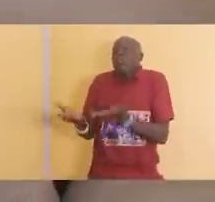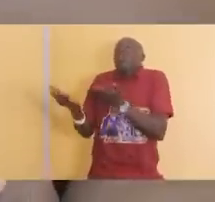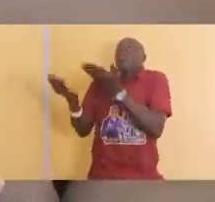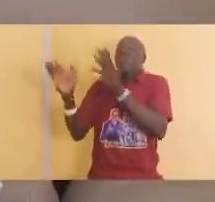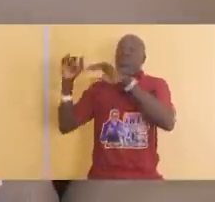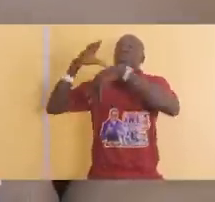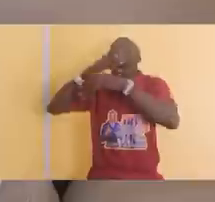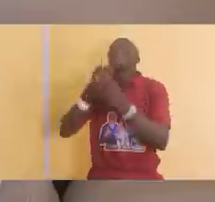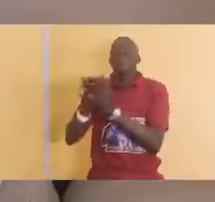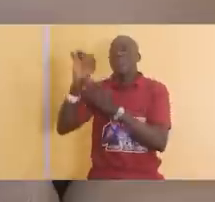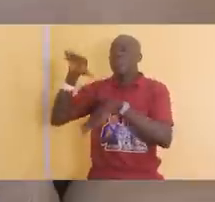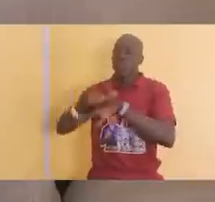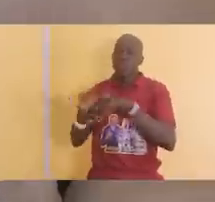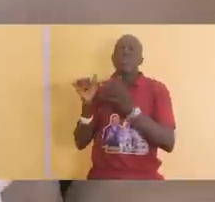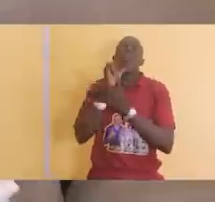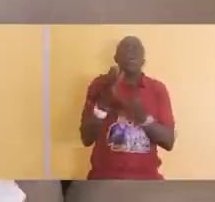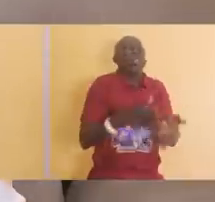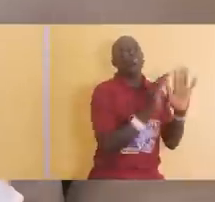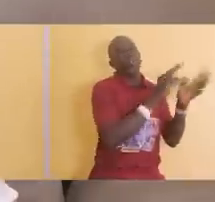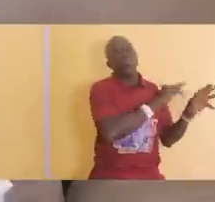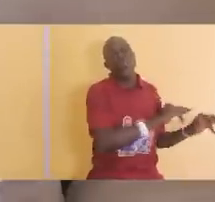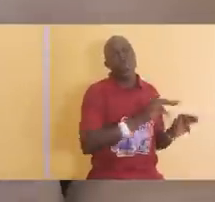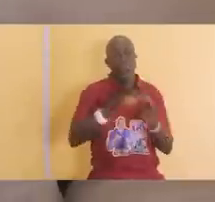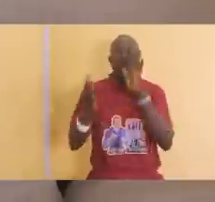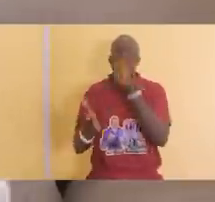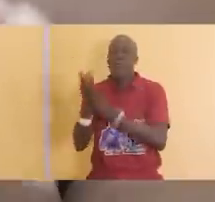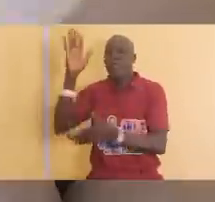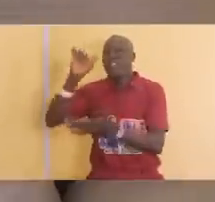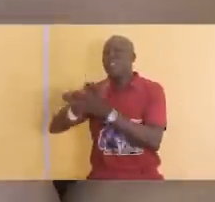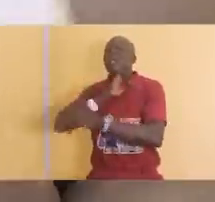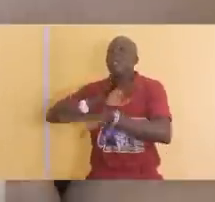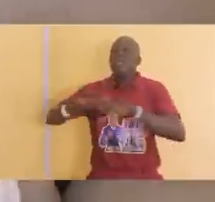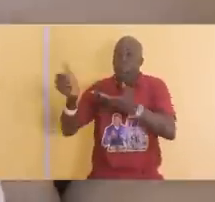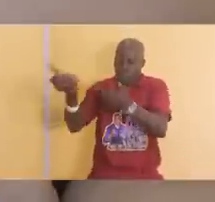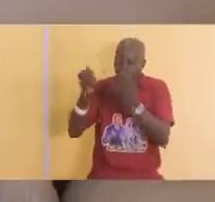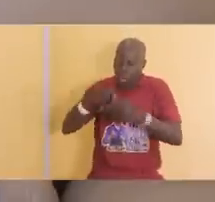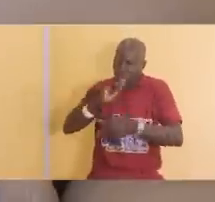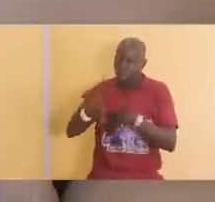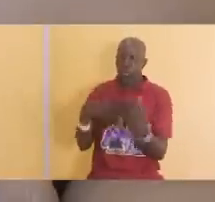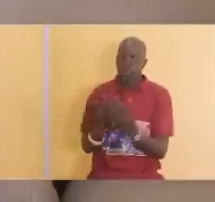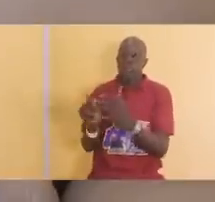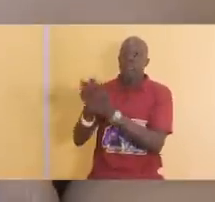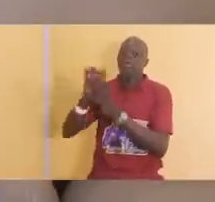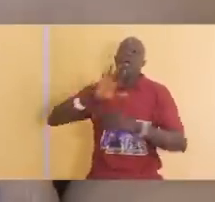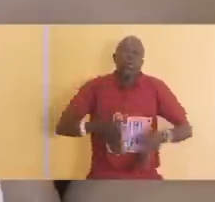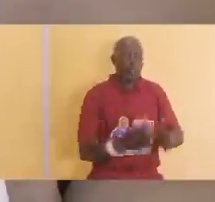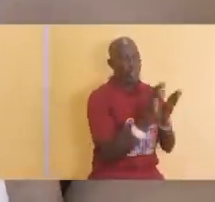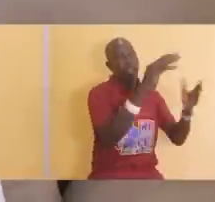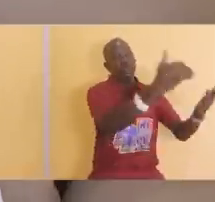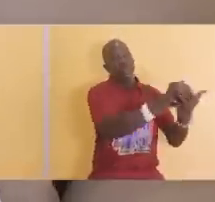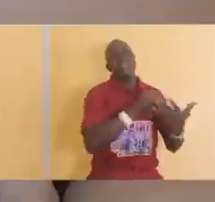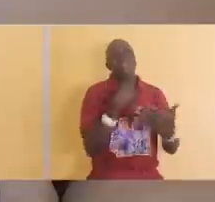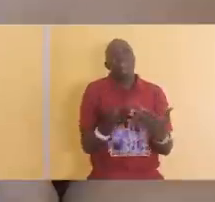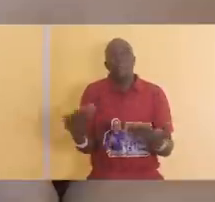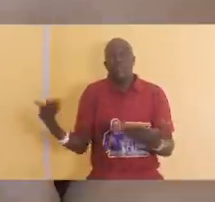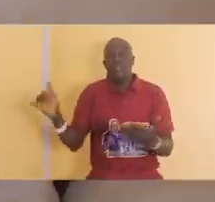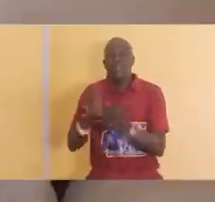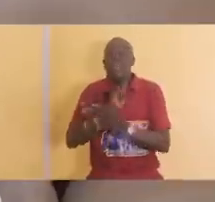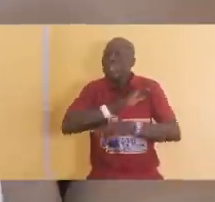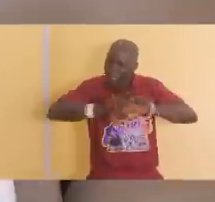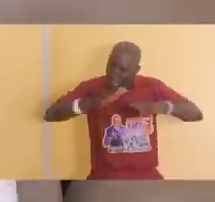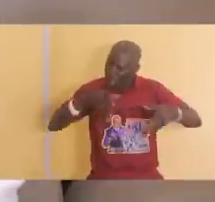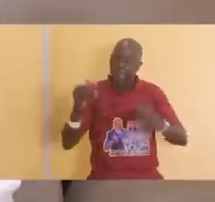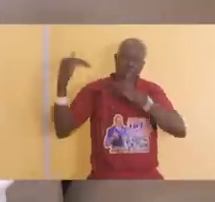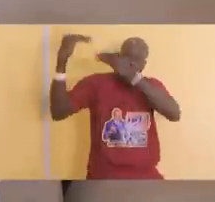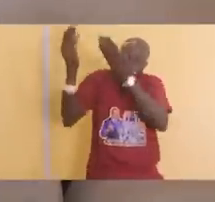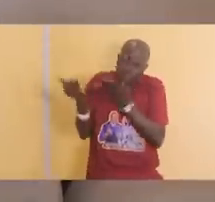kiyan ri jina. Body never does not allow you to move far. Eru awon agba ki je eyan ta dada. Body never does not allow you to have sin. Eru awon agba ki je eyan